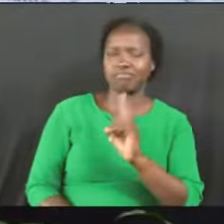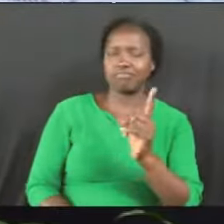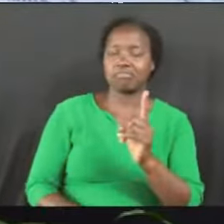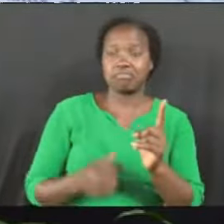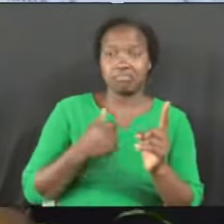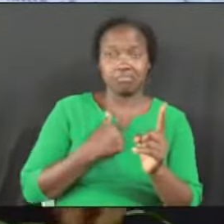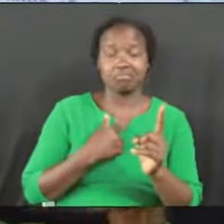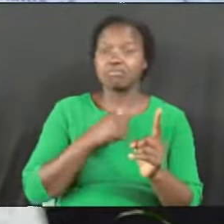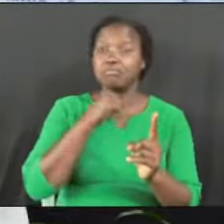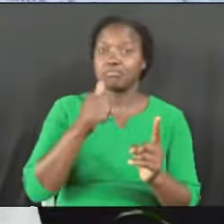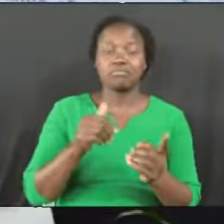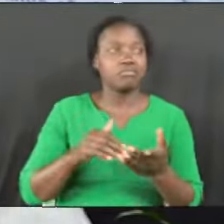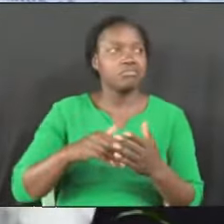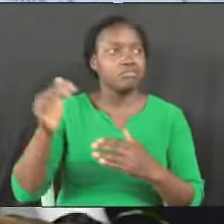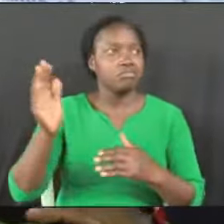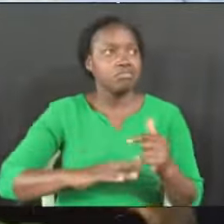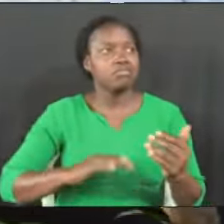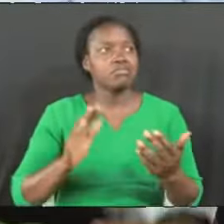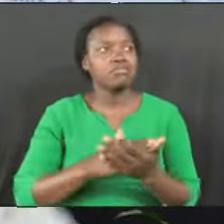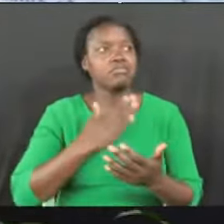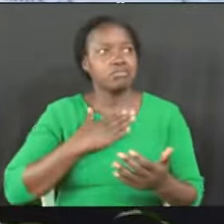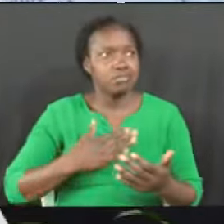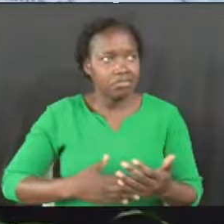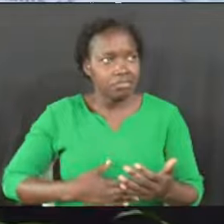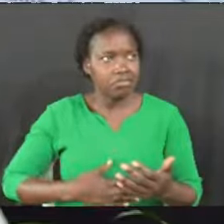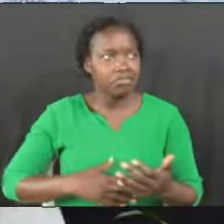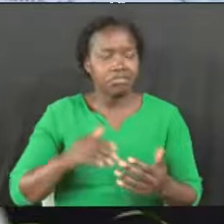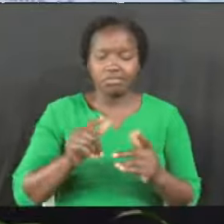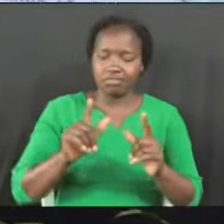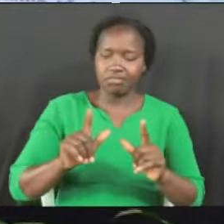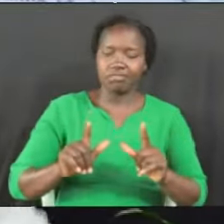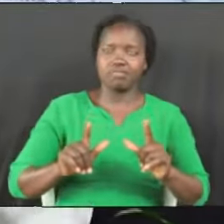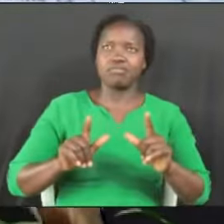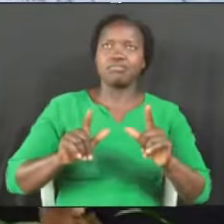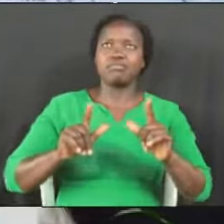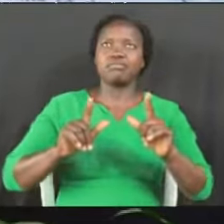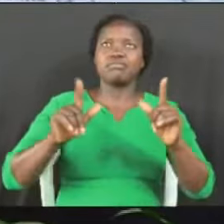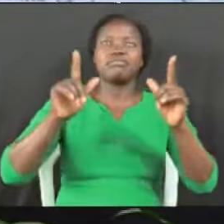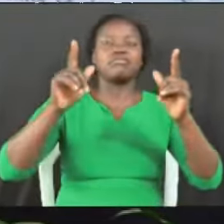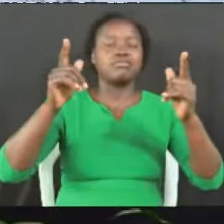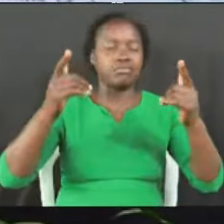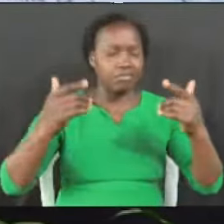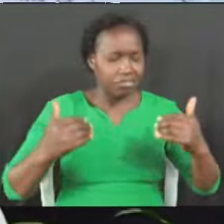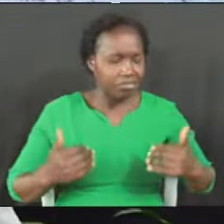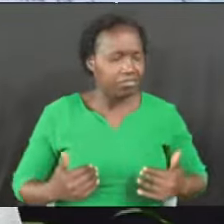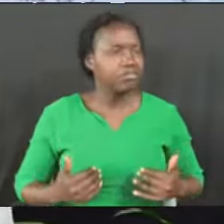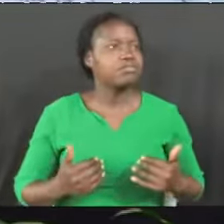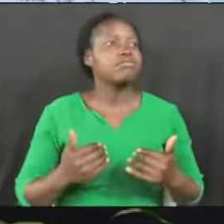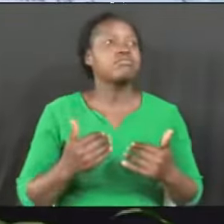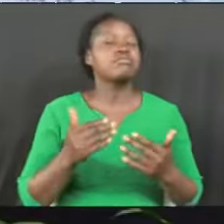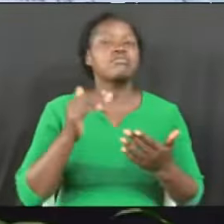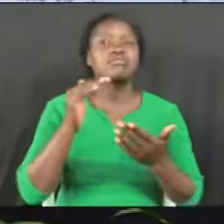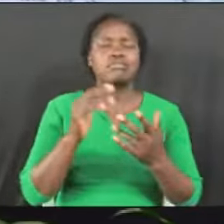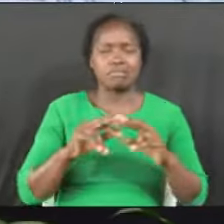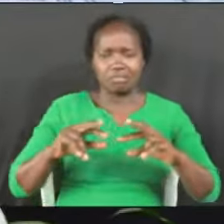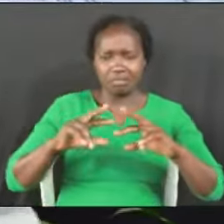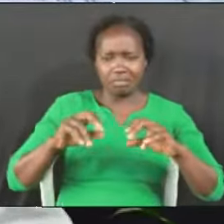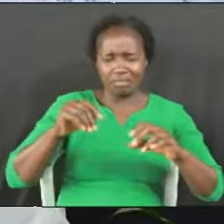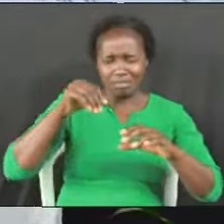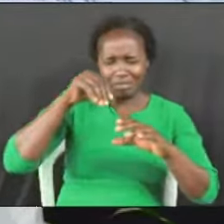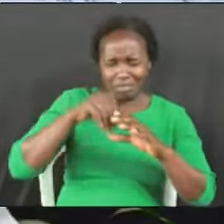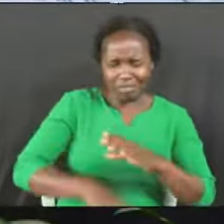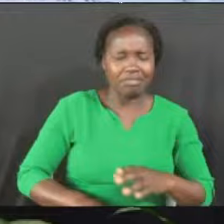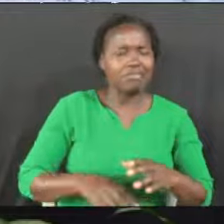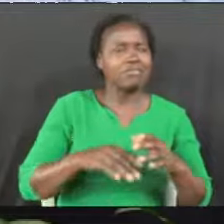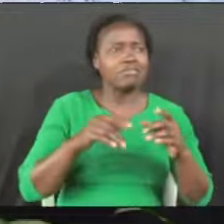more than somebody God lifted up out of the dirt. I was sinking deep in